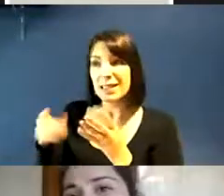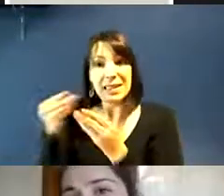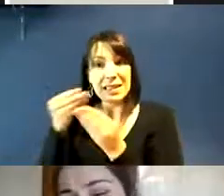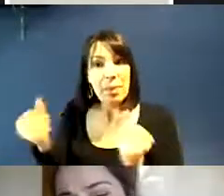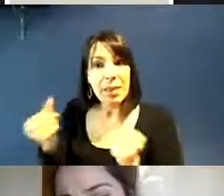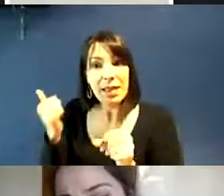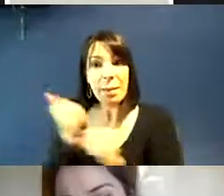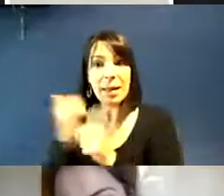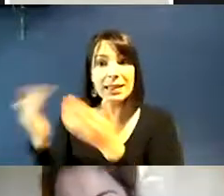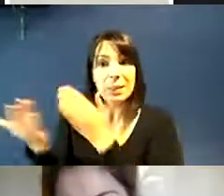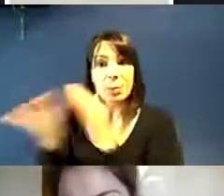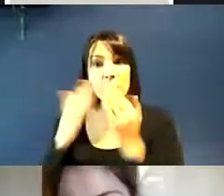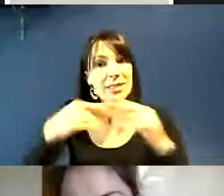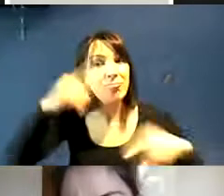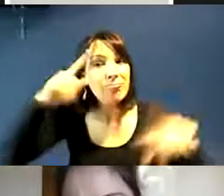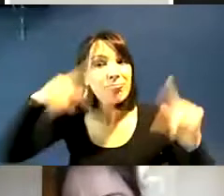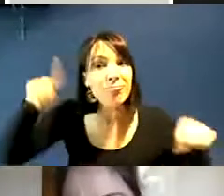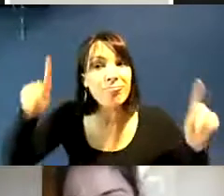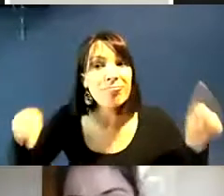be lamented or pitied.